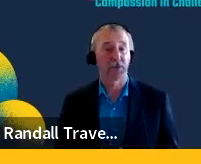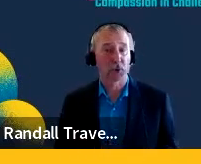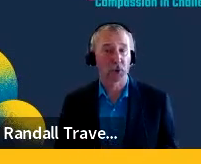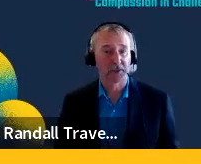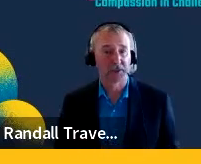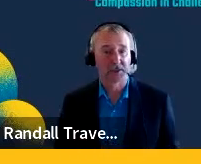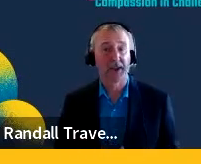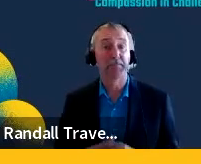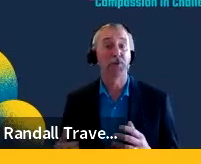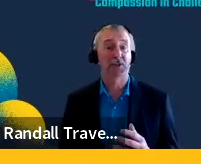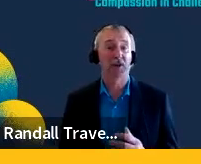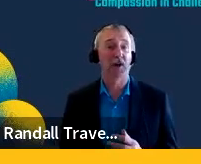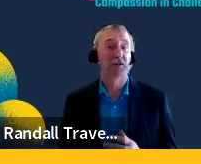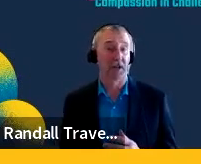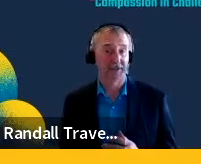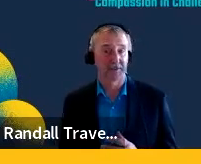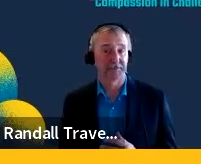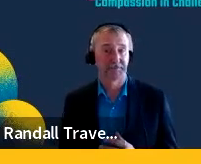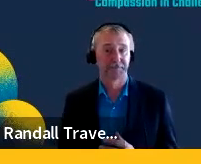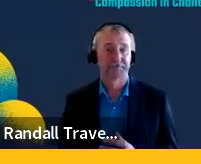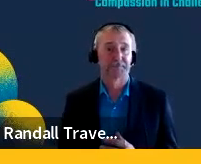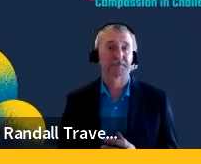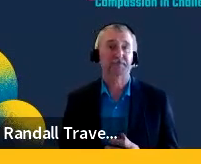events will be recorded and posted online.